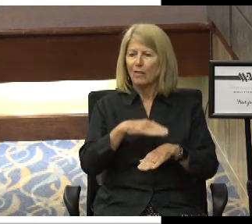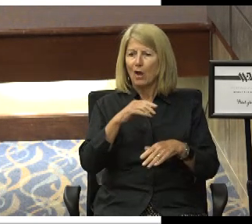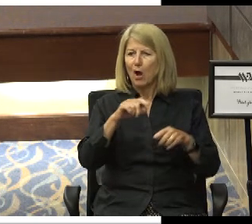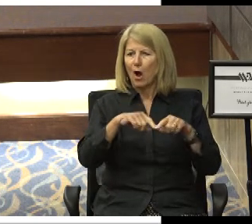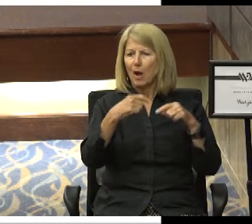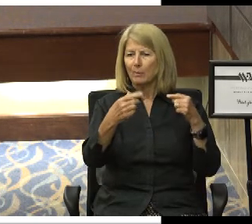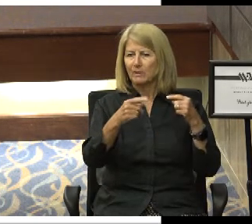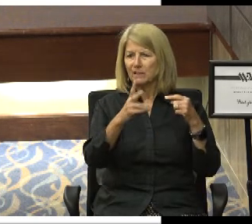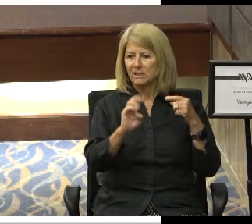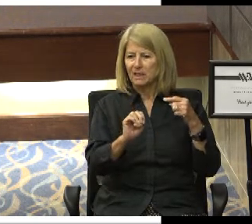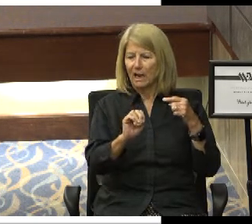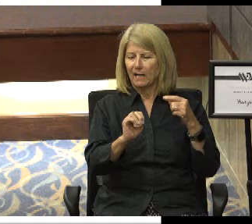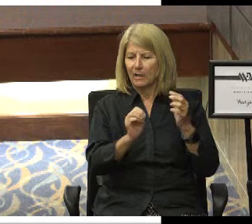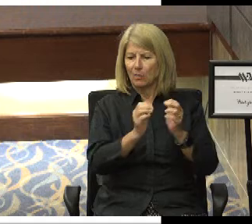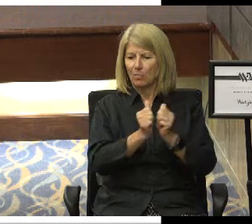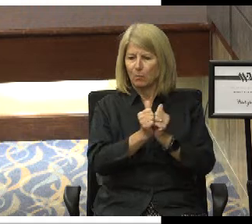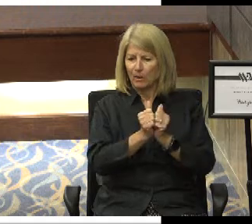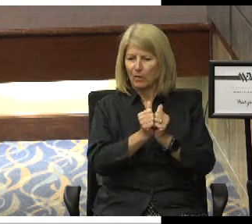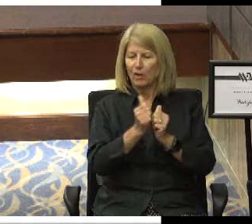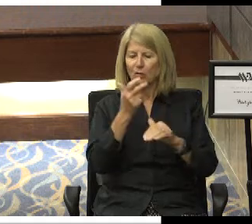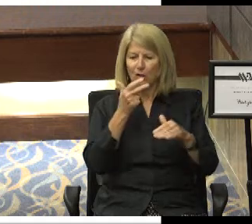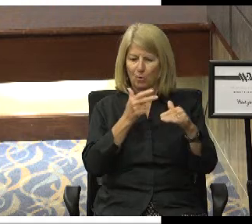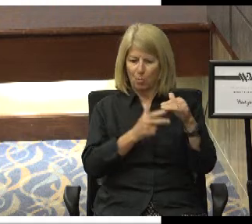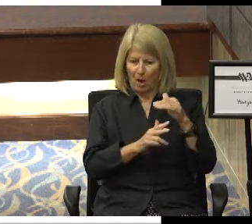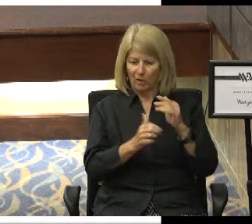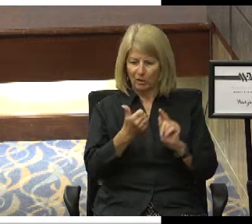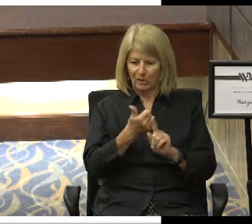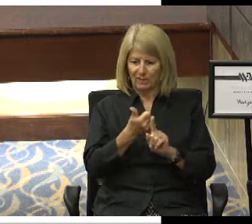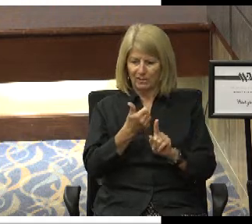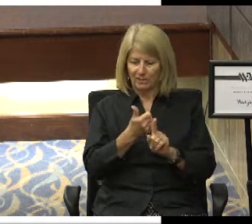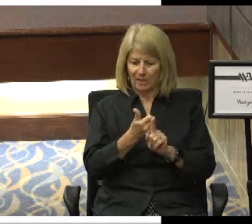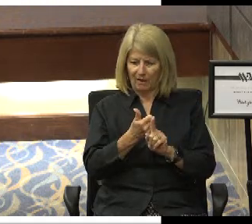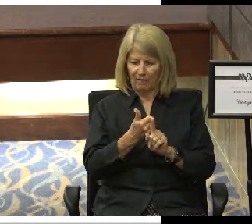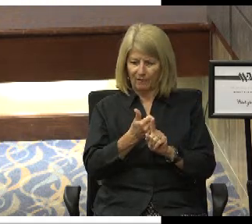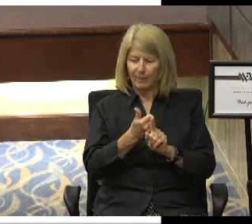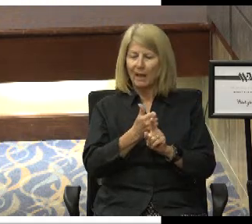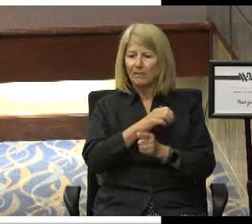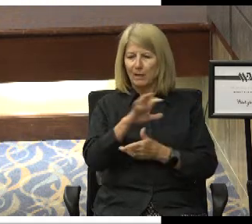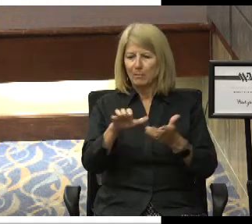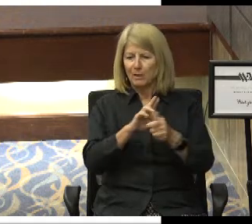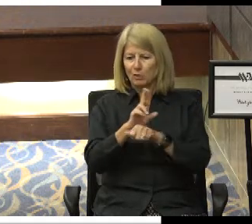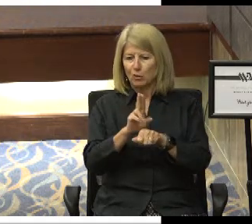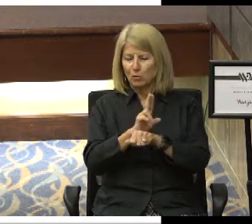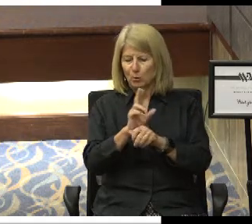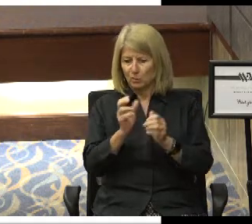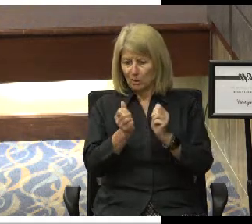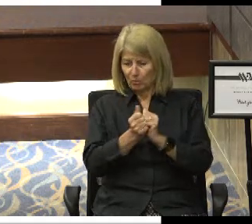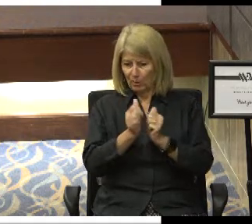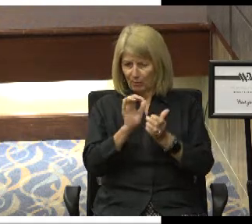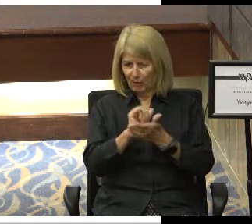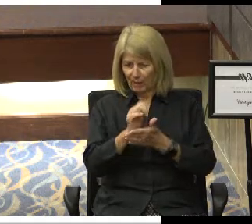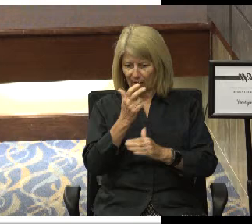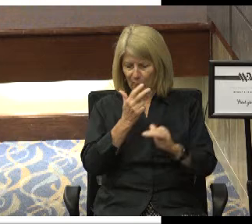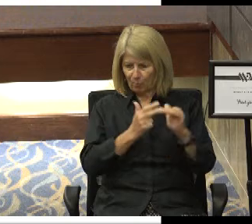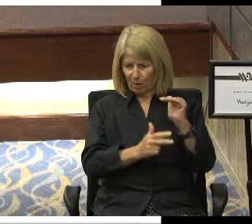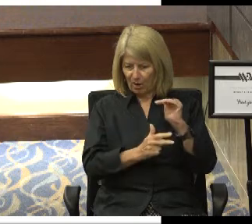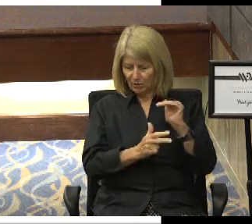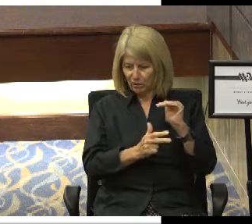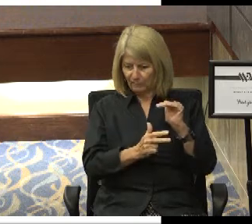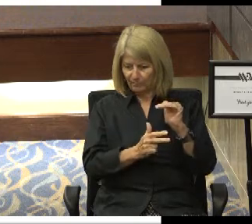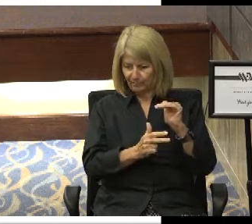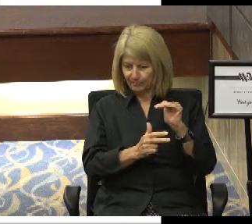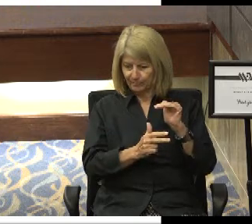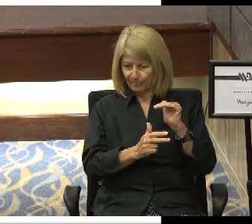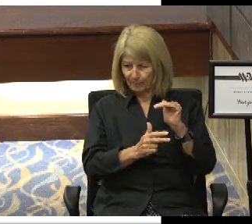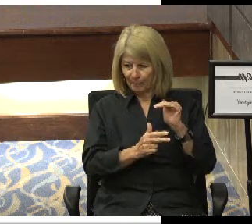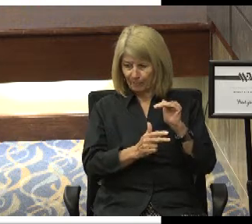In terms of the garage and the mixed-use building that lines that garage, here the thought is again